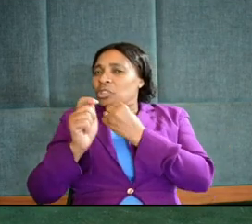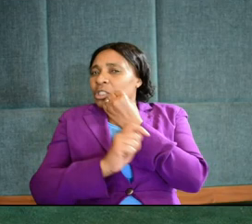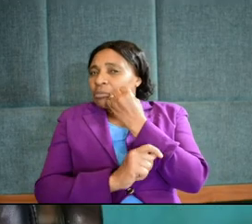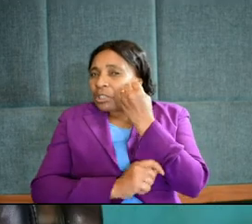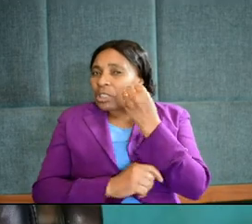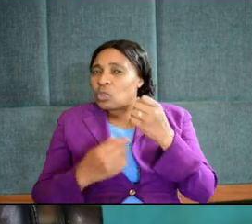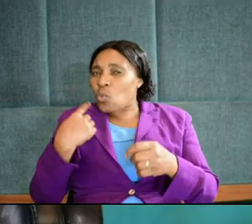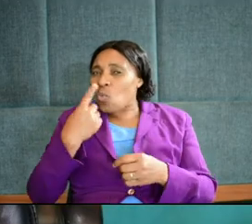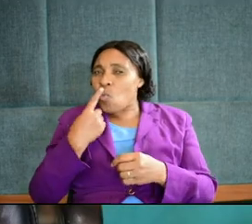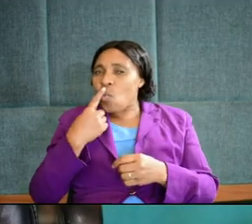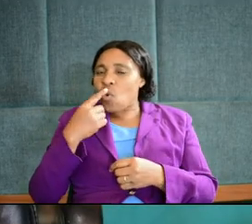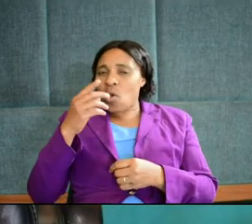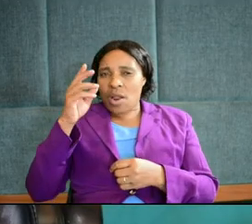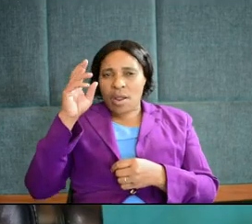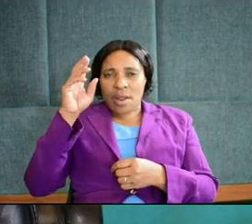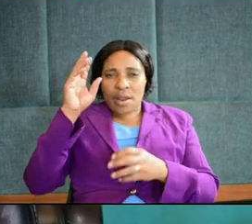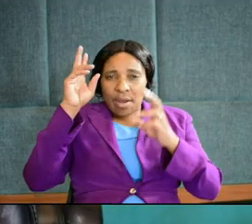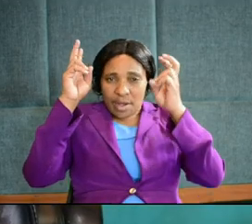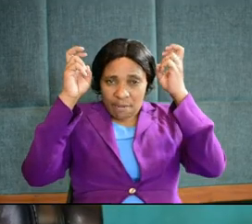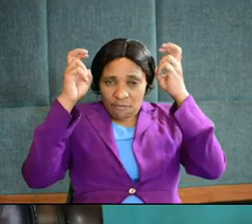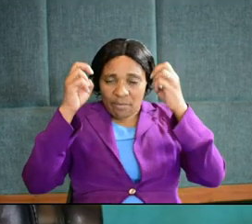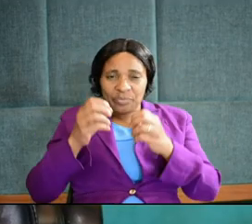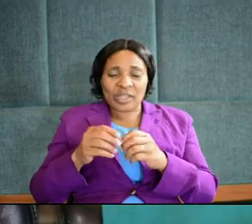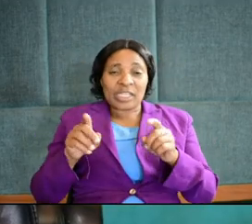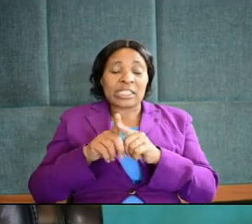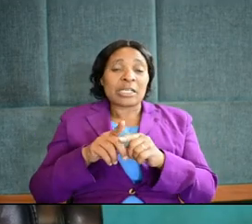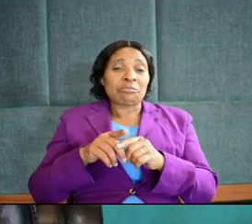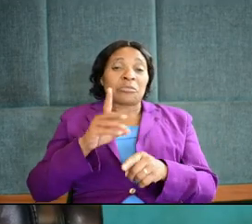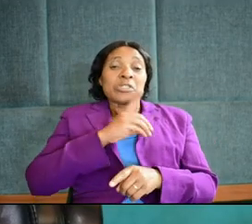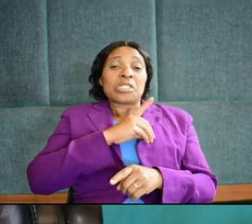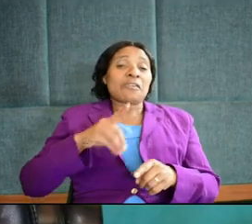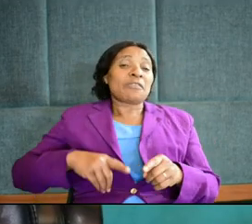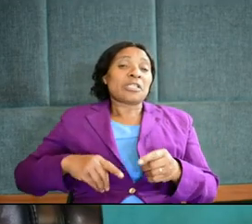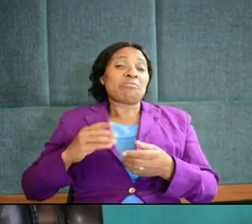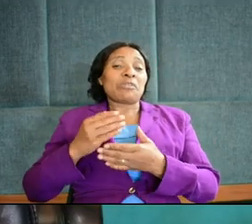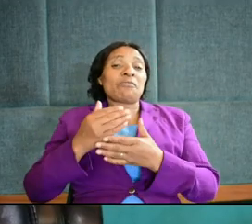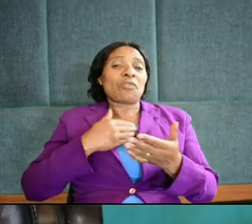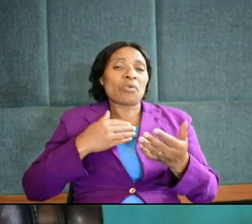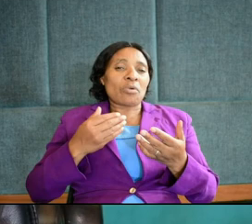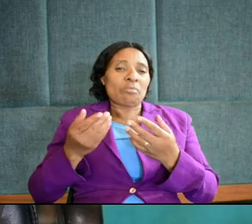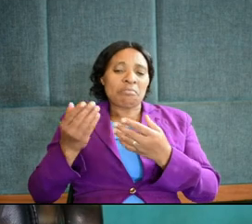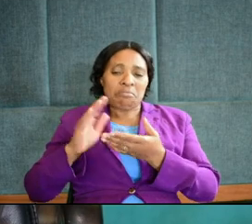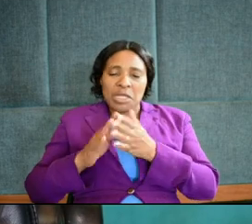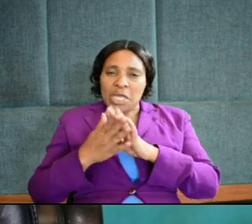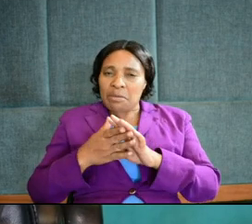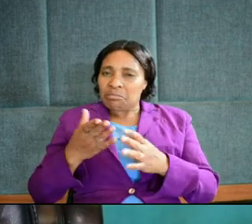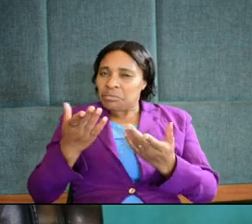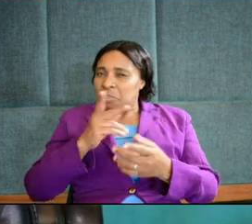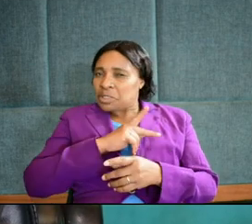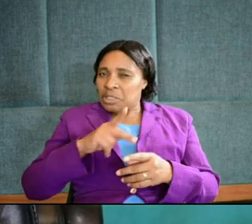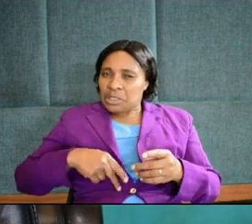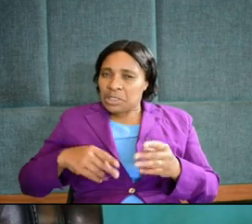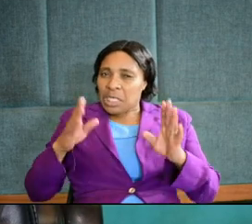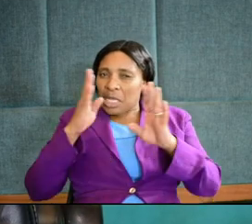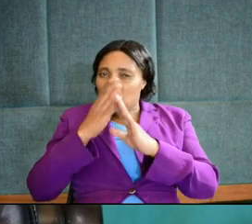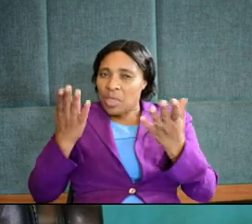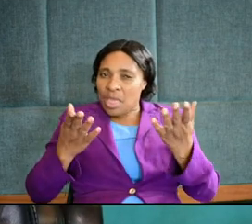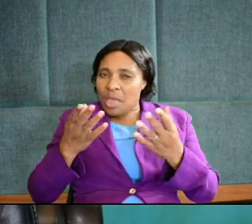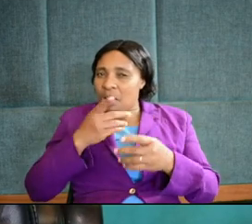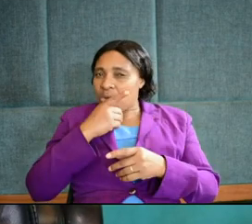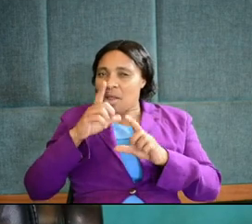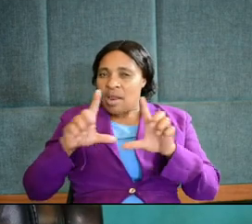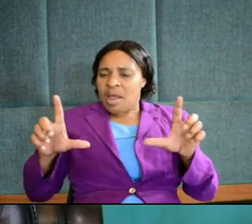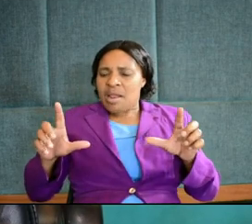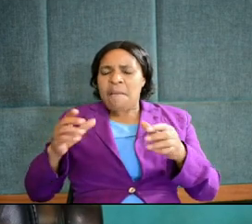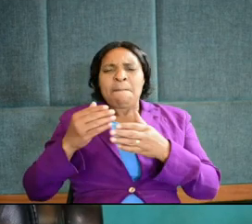devil. And even David, before he became king, was hiding where? In the very wilderness. So before you walk into